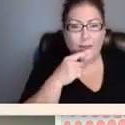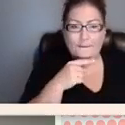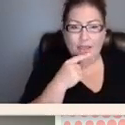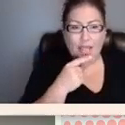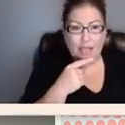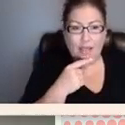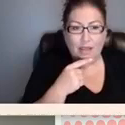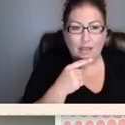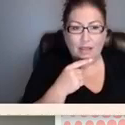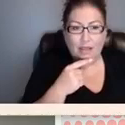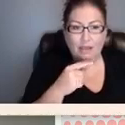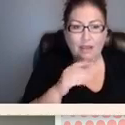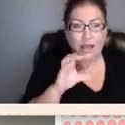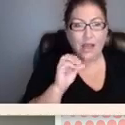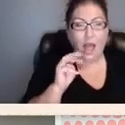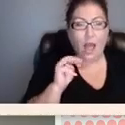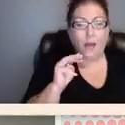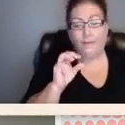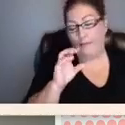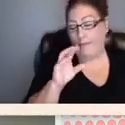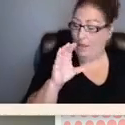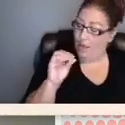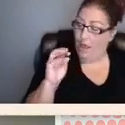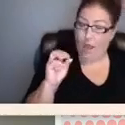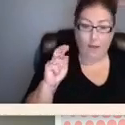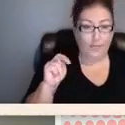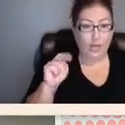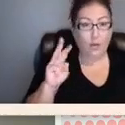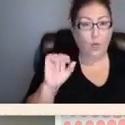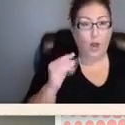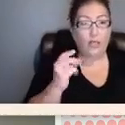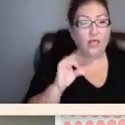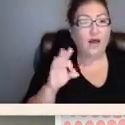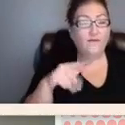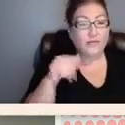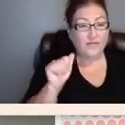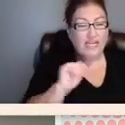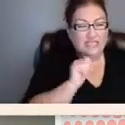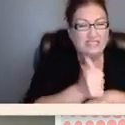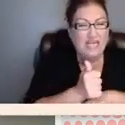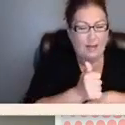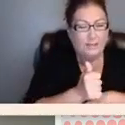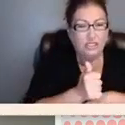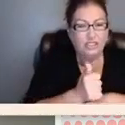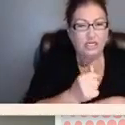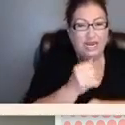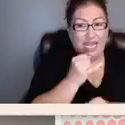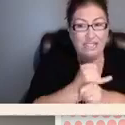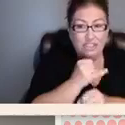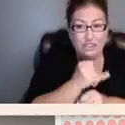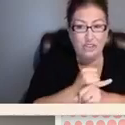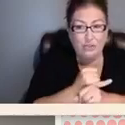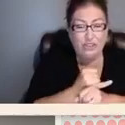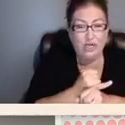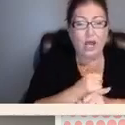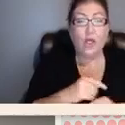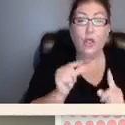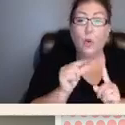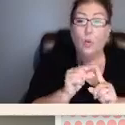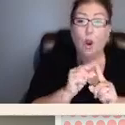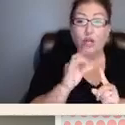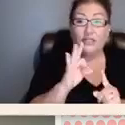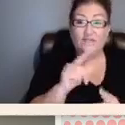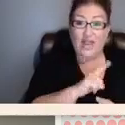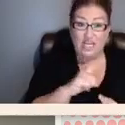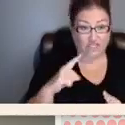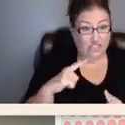of Pennsylvania established an institution, and these are the words in the legislation.